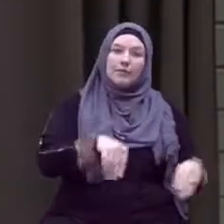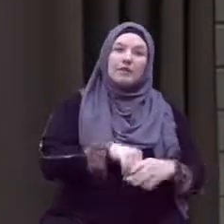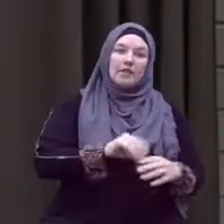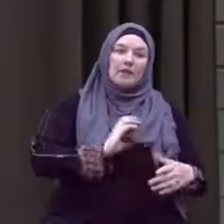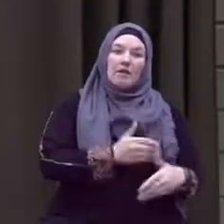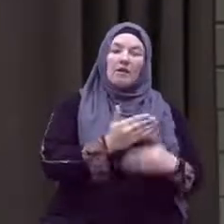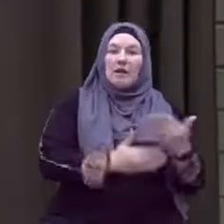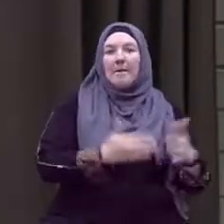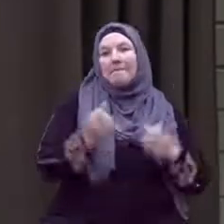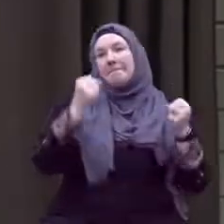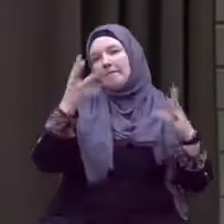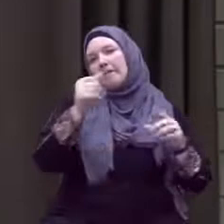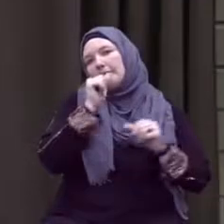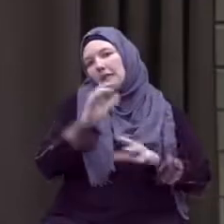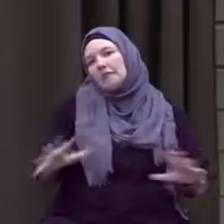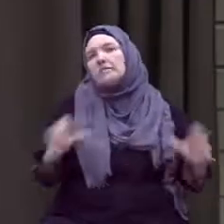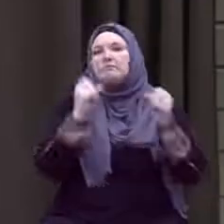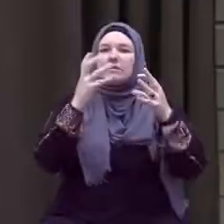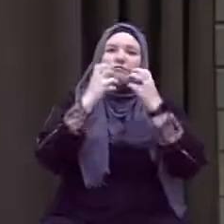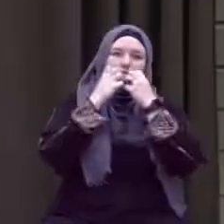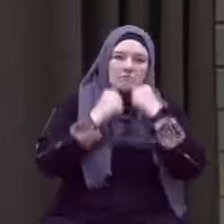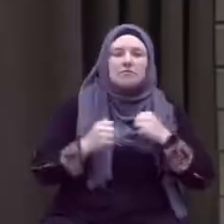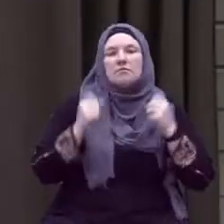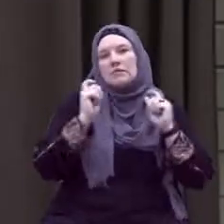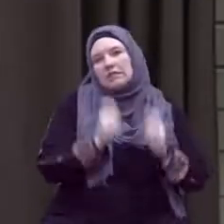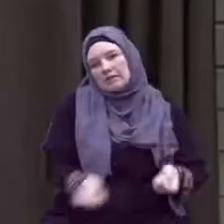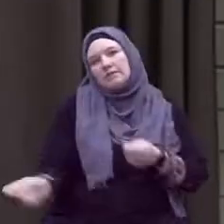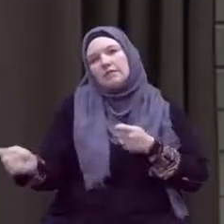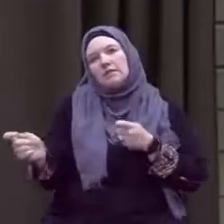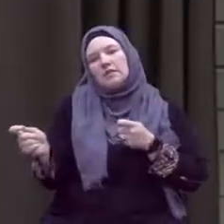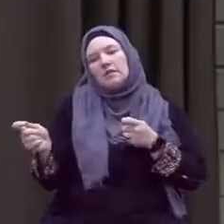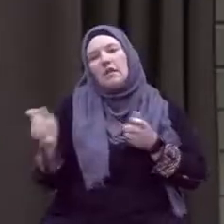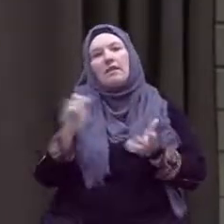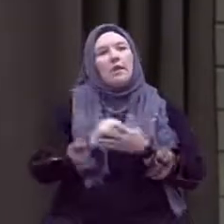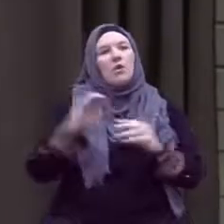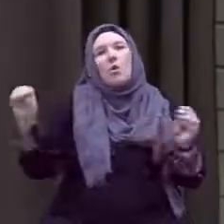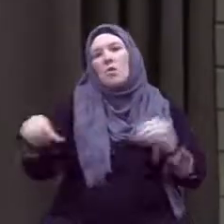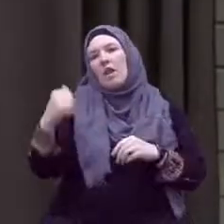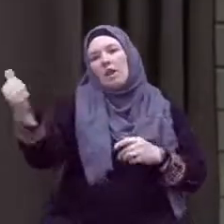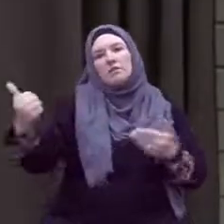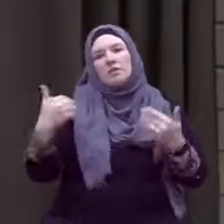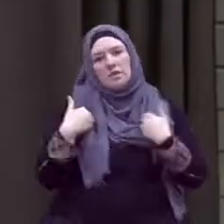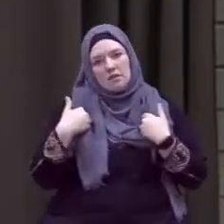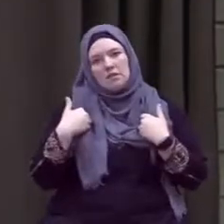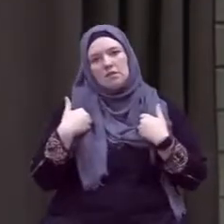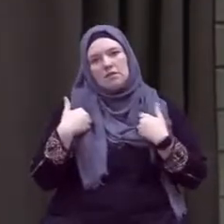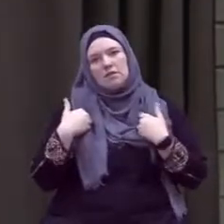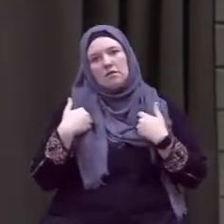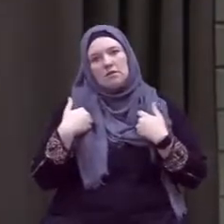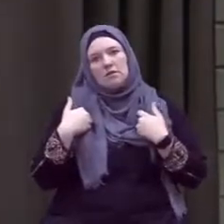hands blessings and treasures and gifts that nobody else has.